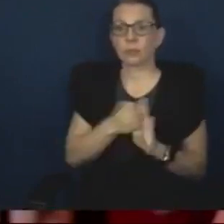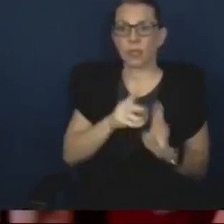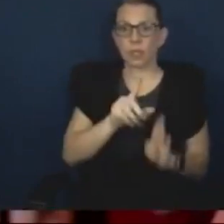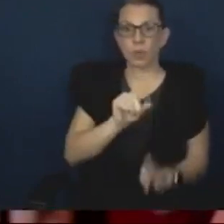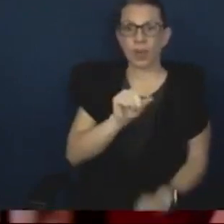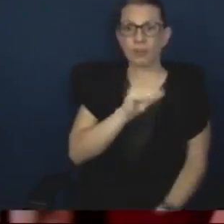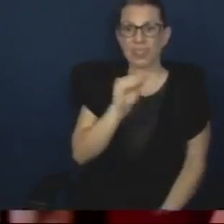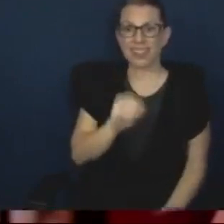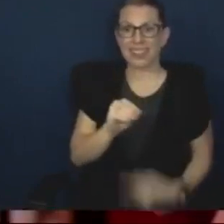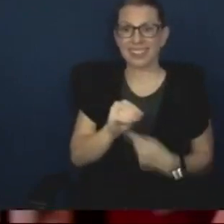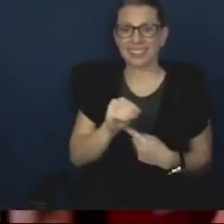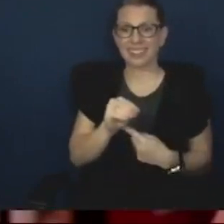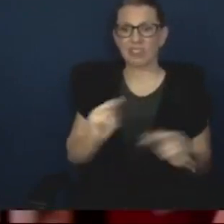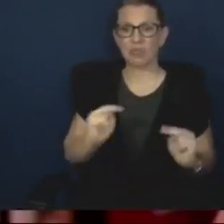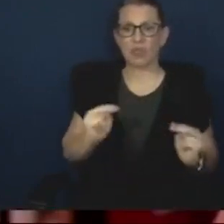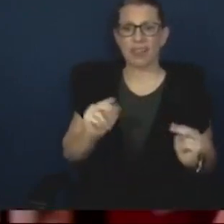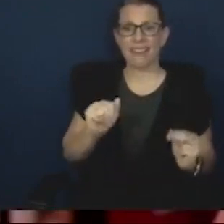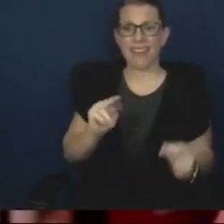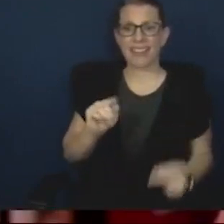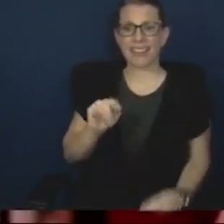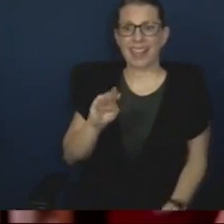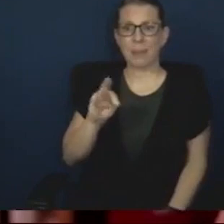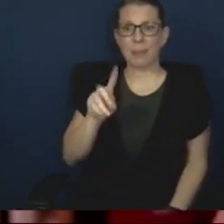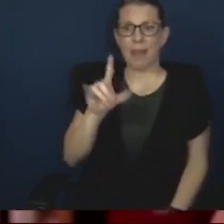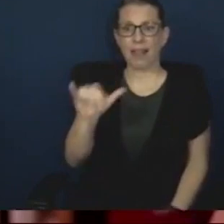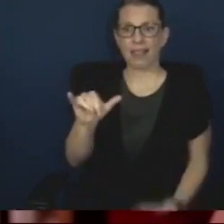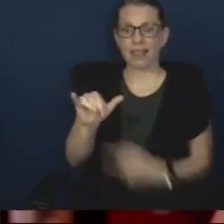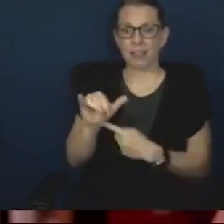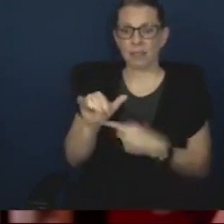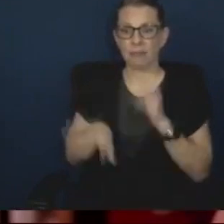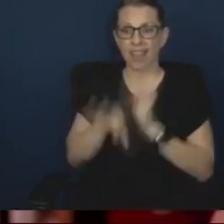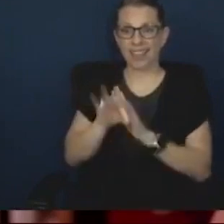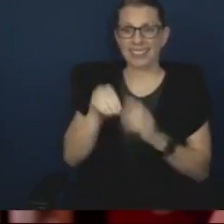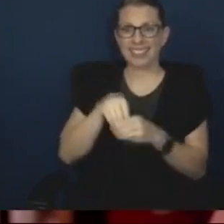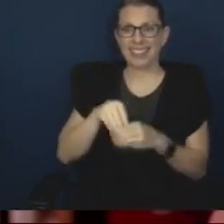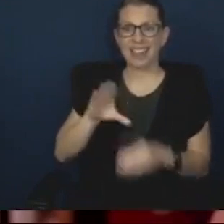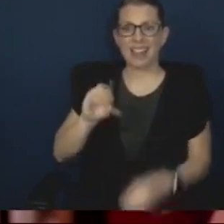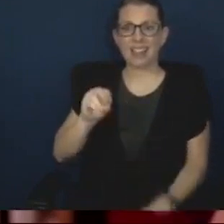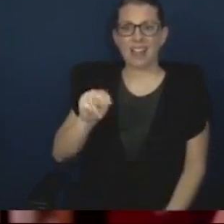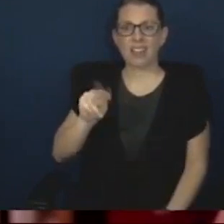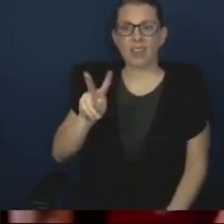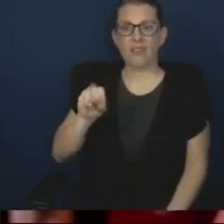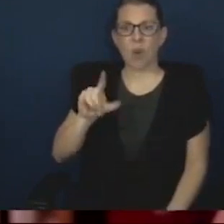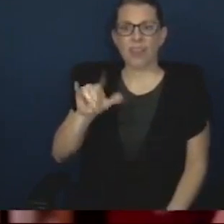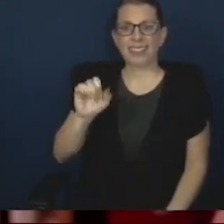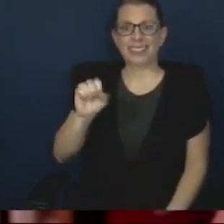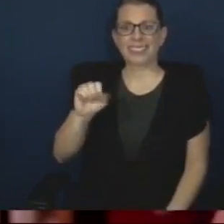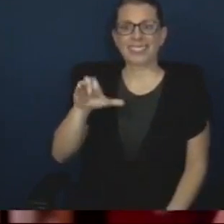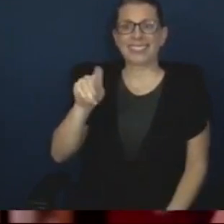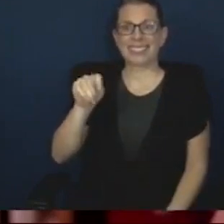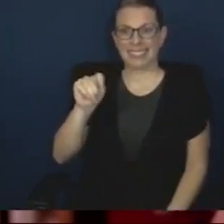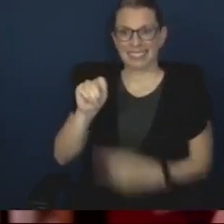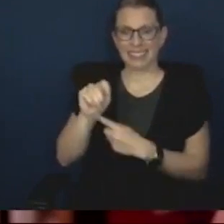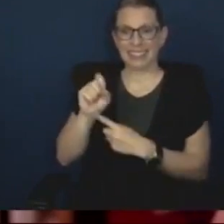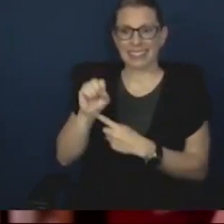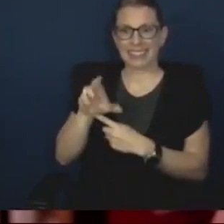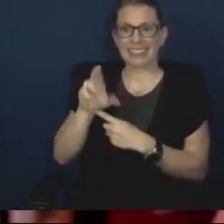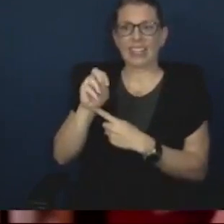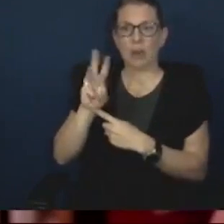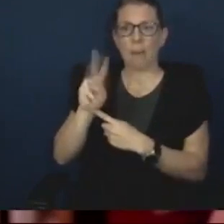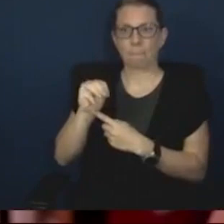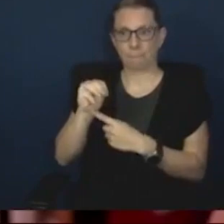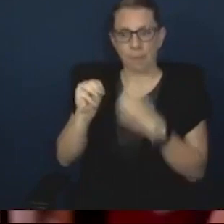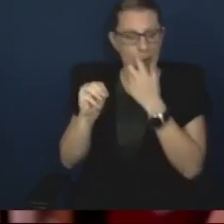neutralizing antibodies that you see in convalescent serum. And the caveat there is, of course, convalescent is defined differently in